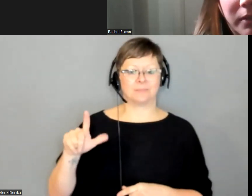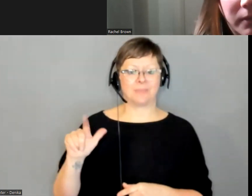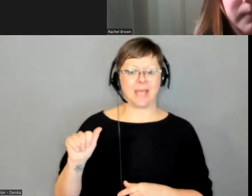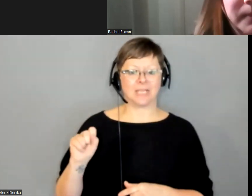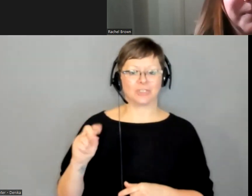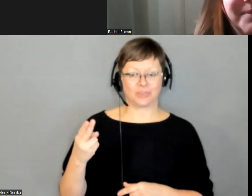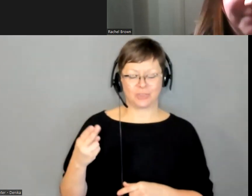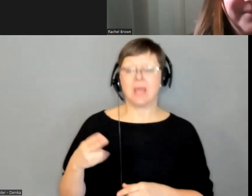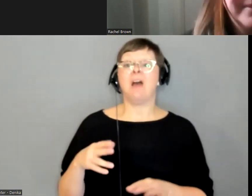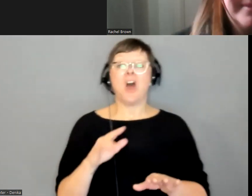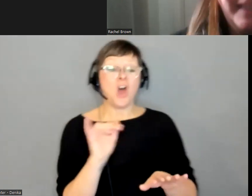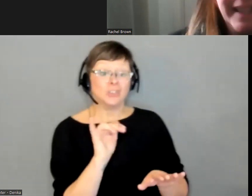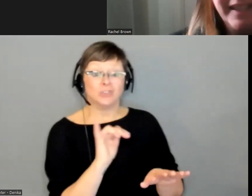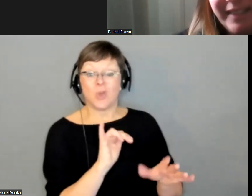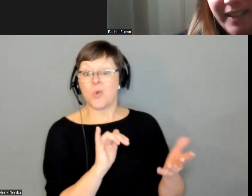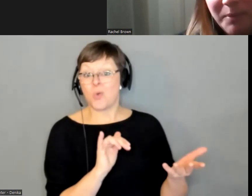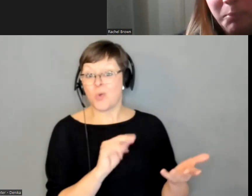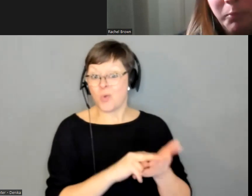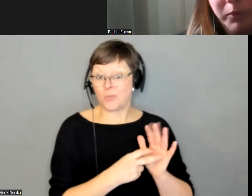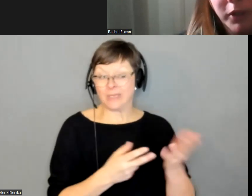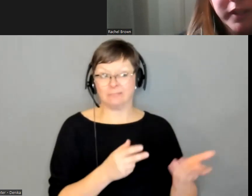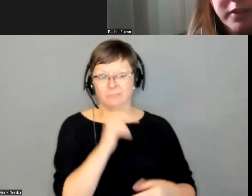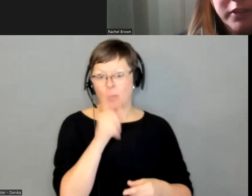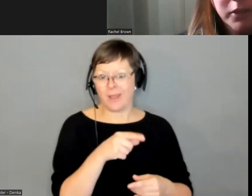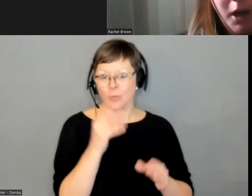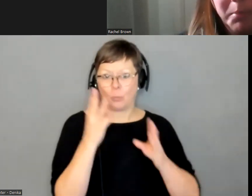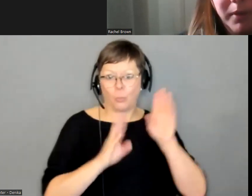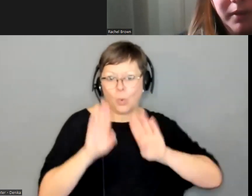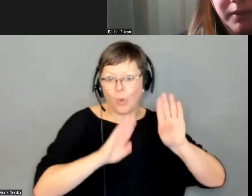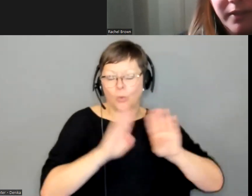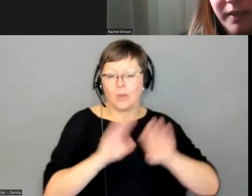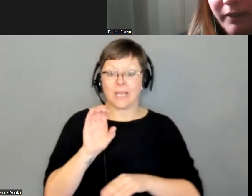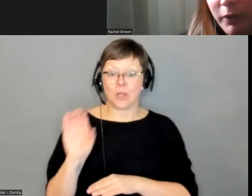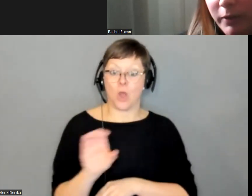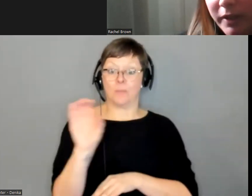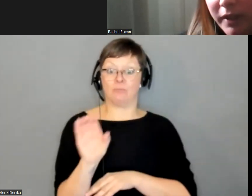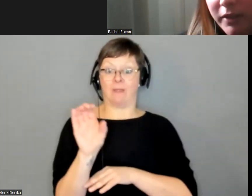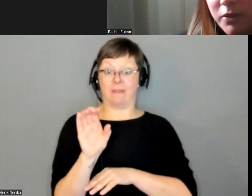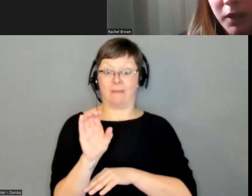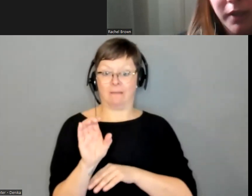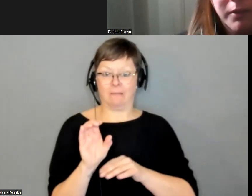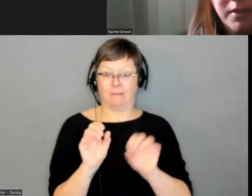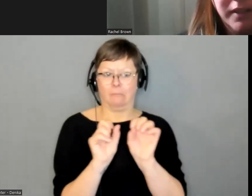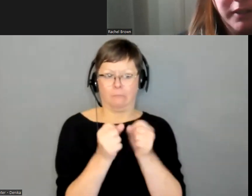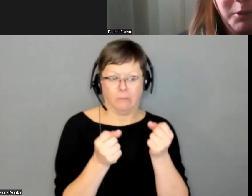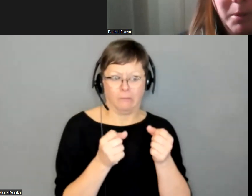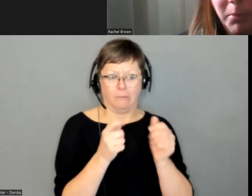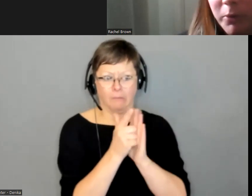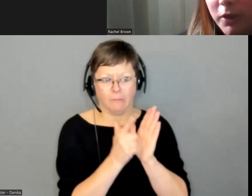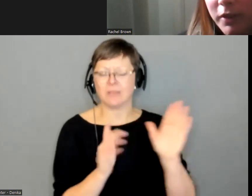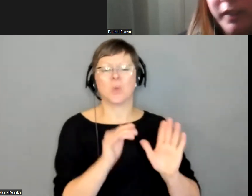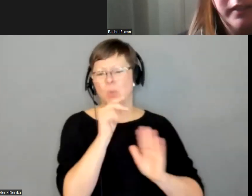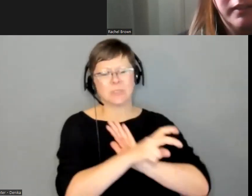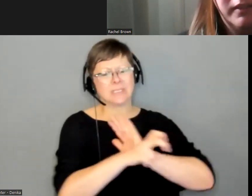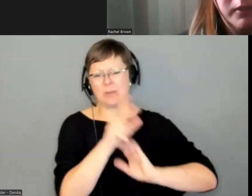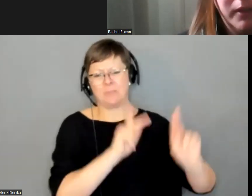yourself from copyright violation. Yes. Look into your copyright for everything. Do not steal other people's